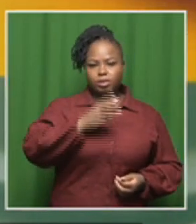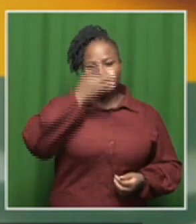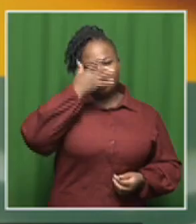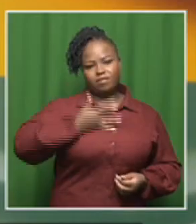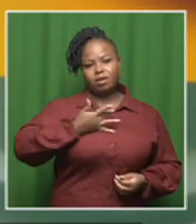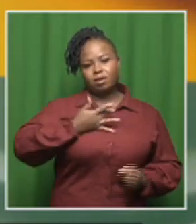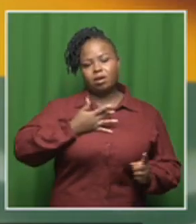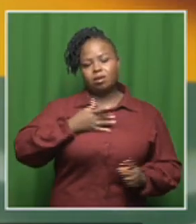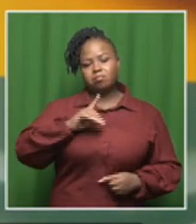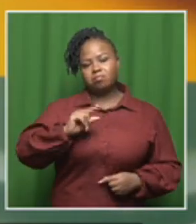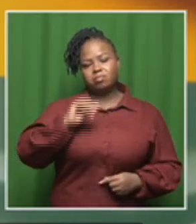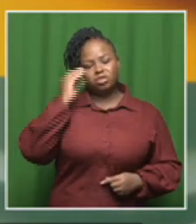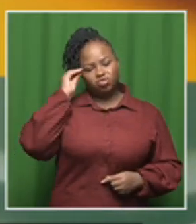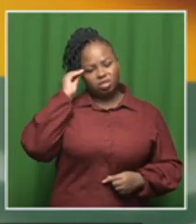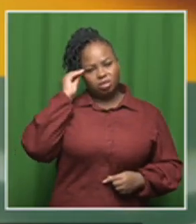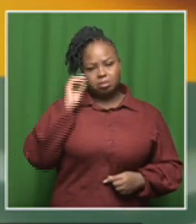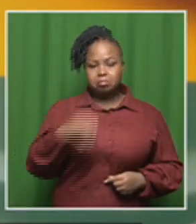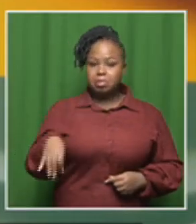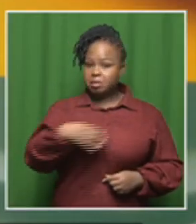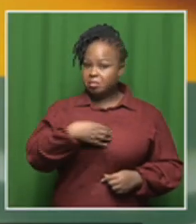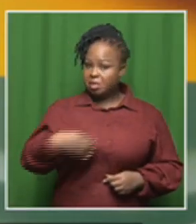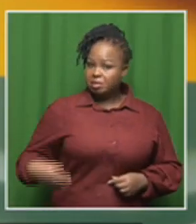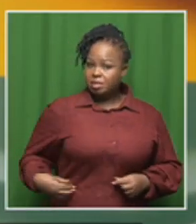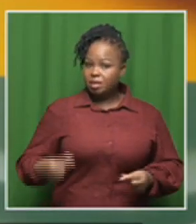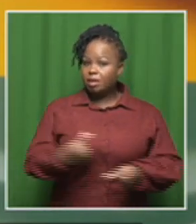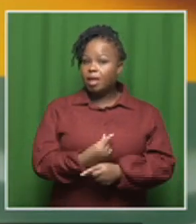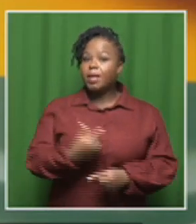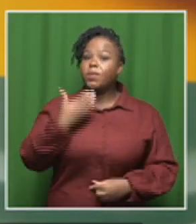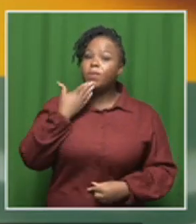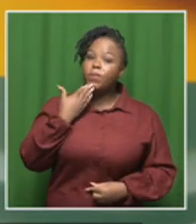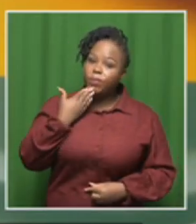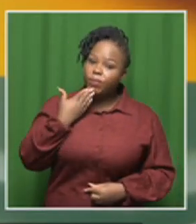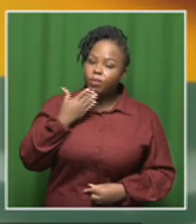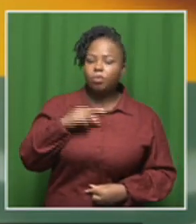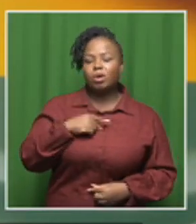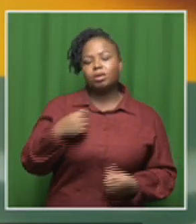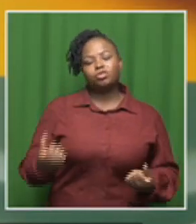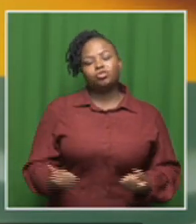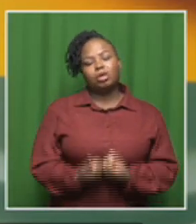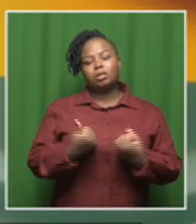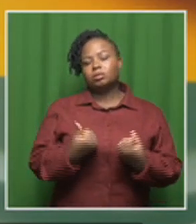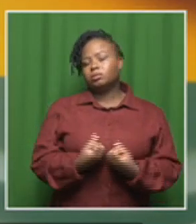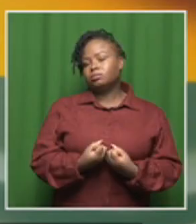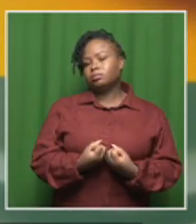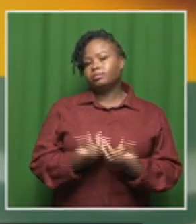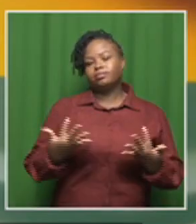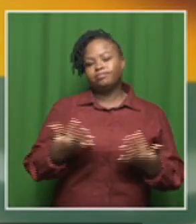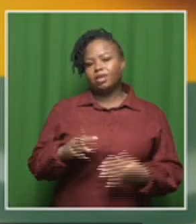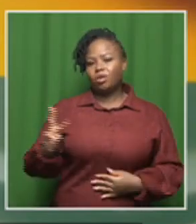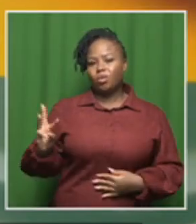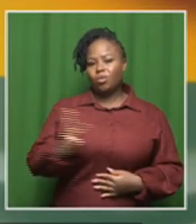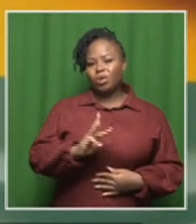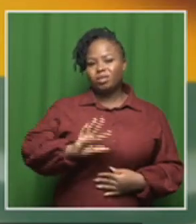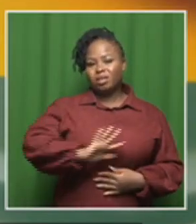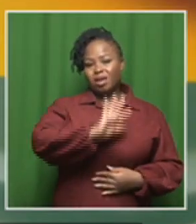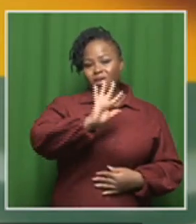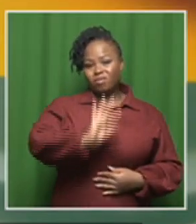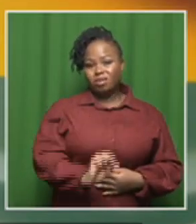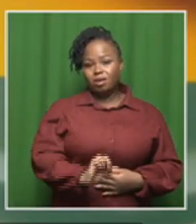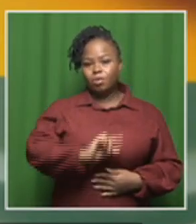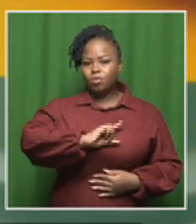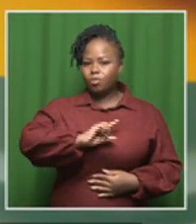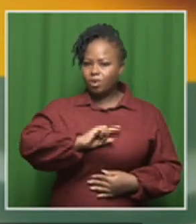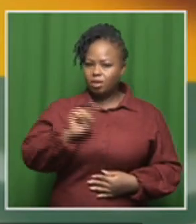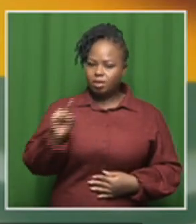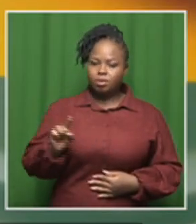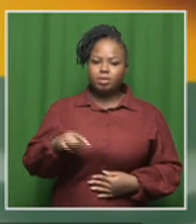be interesting who will be the president of Ghana, because we have lots of challenges in West Africa. And that brings us to the visit